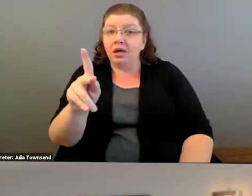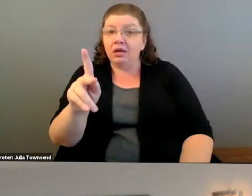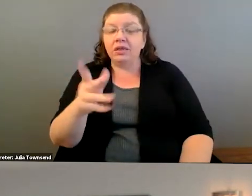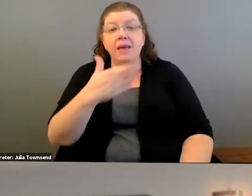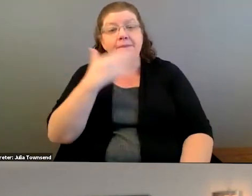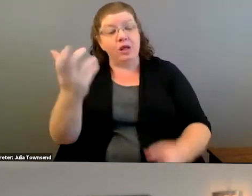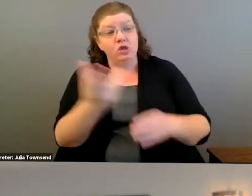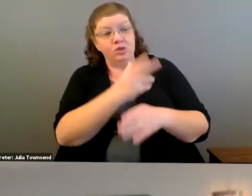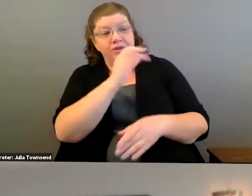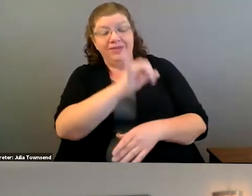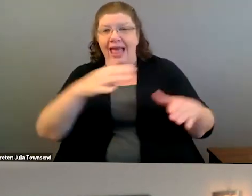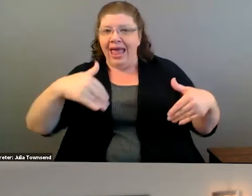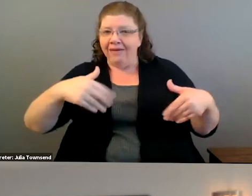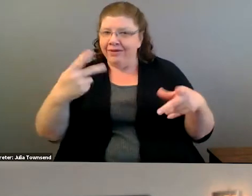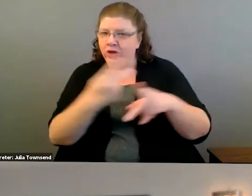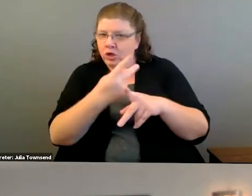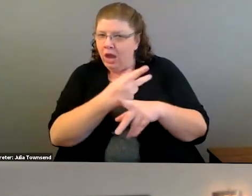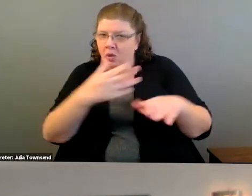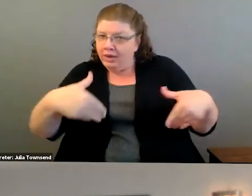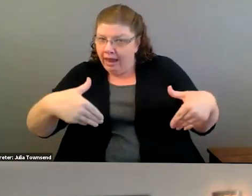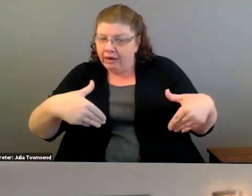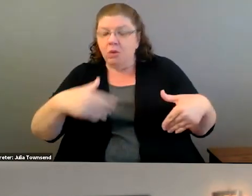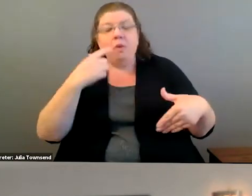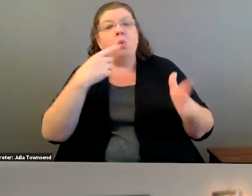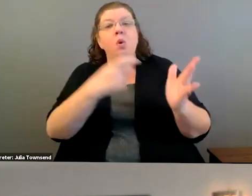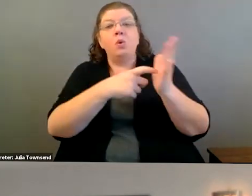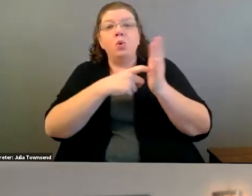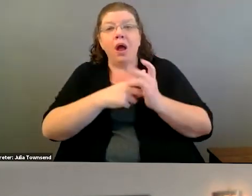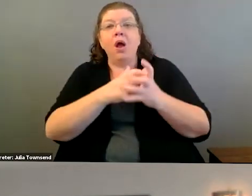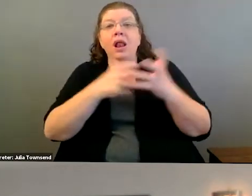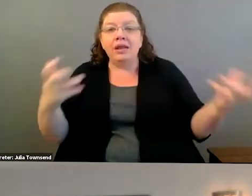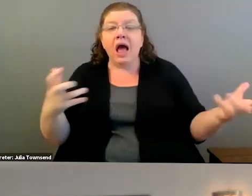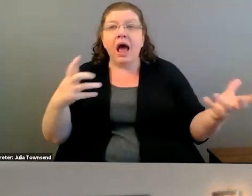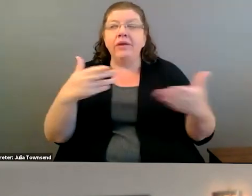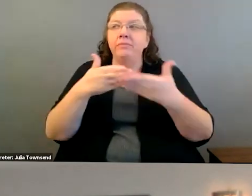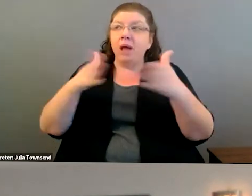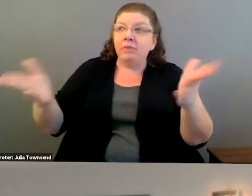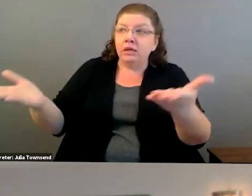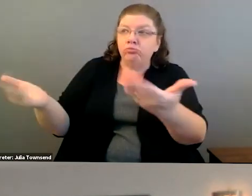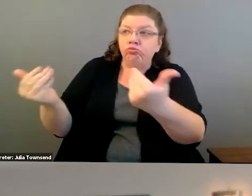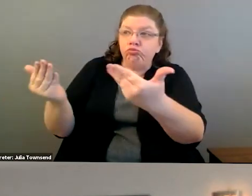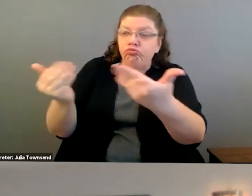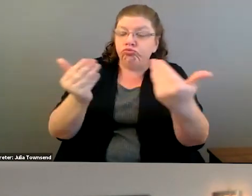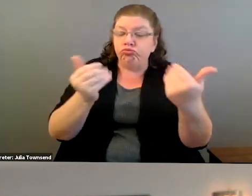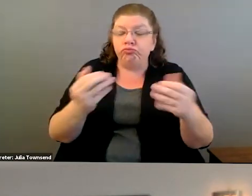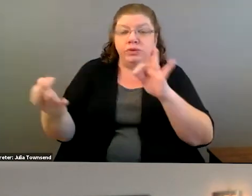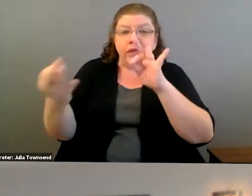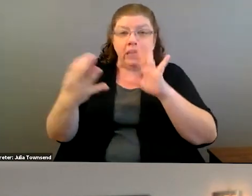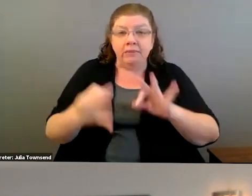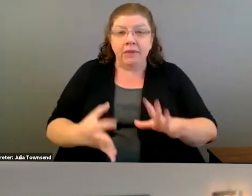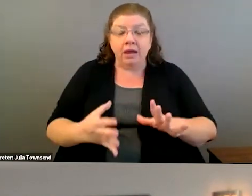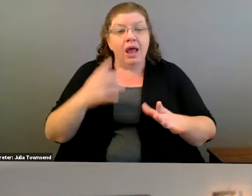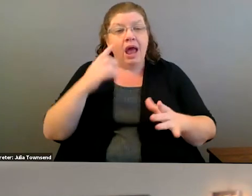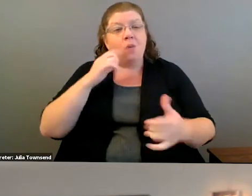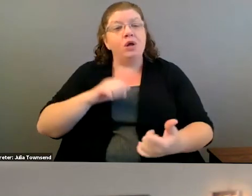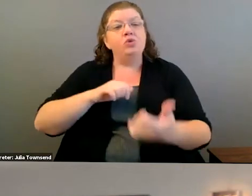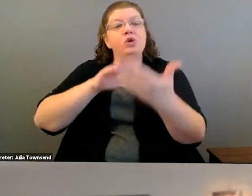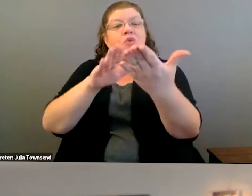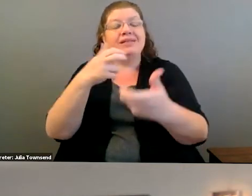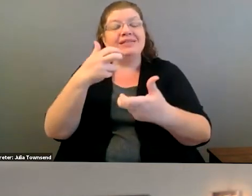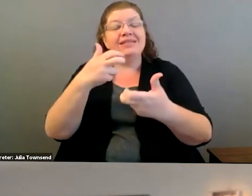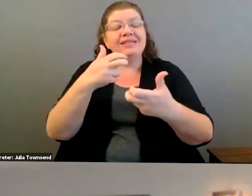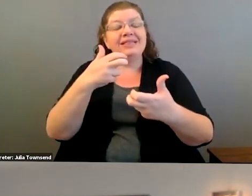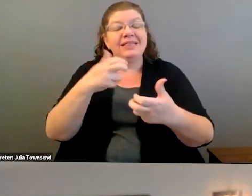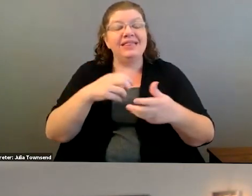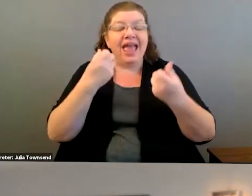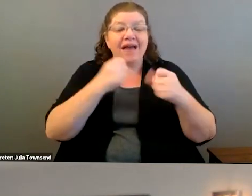parcel is undetermined and will require significant public outreach and input. I'm here to address the effort that comes before that